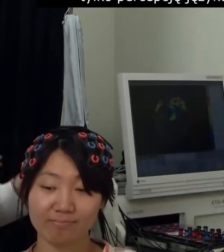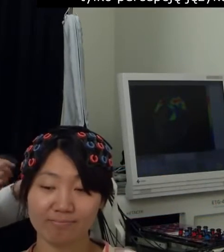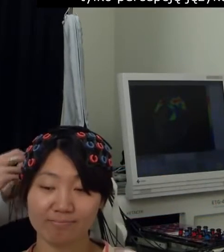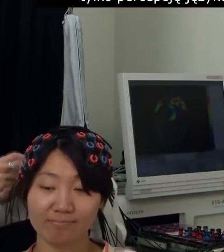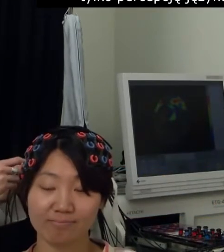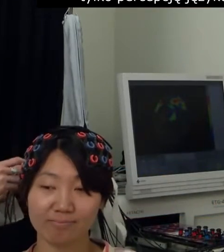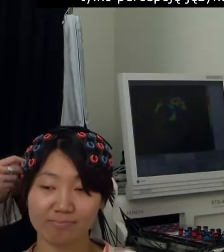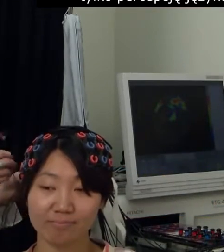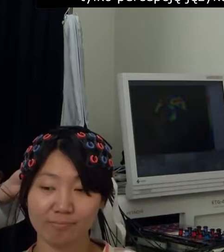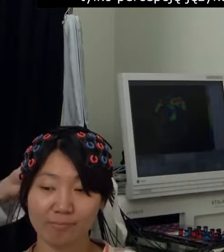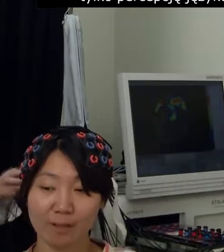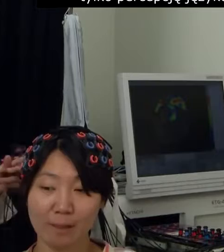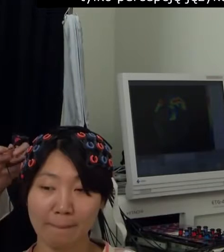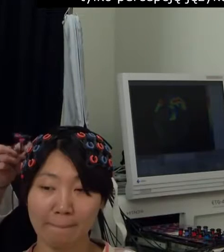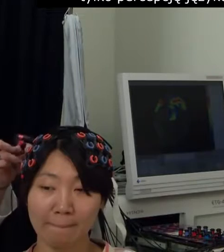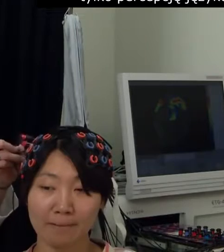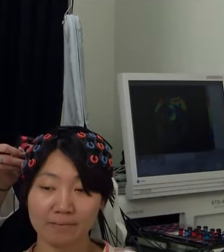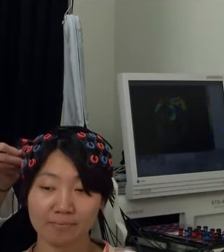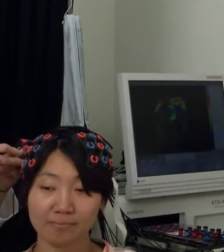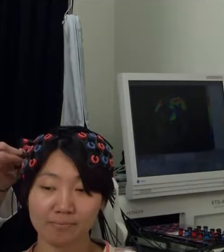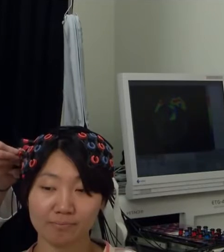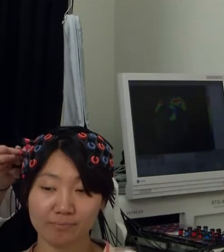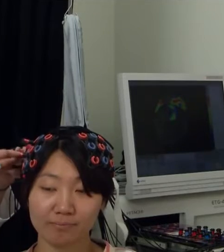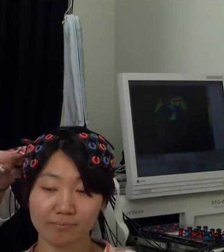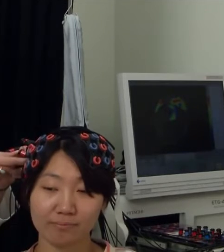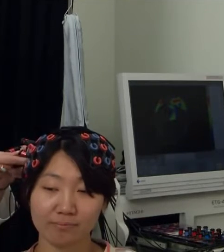The fMRI only captures language perception,